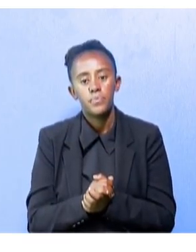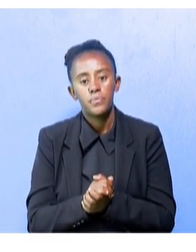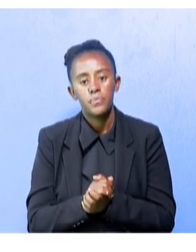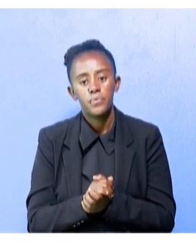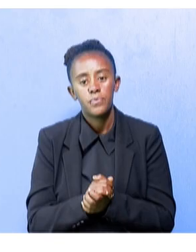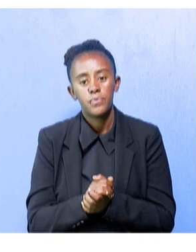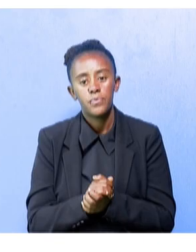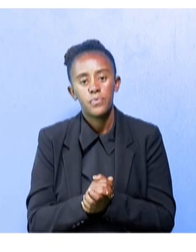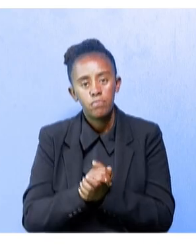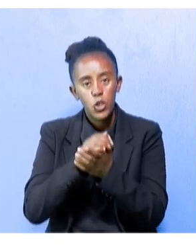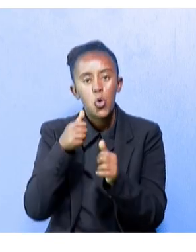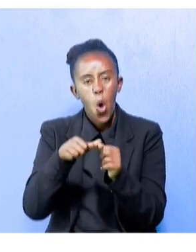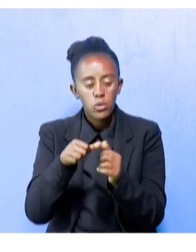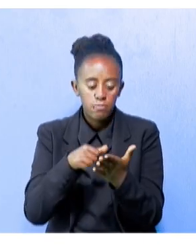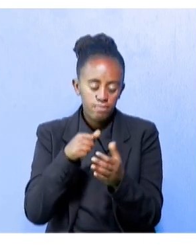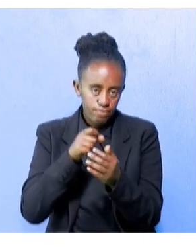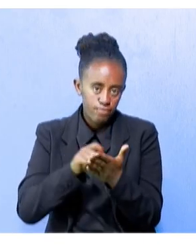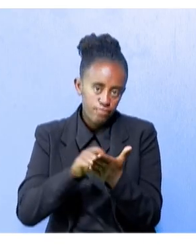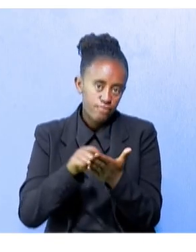a note.